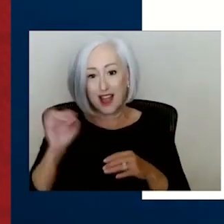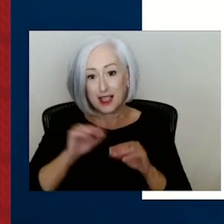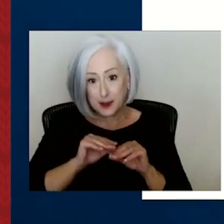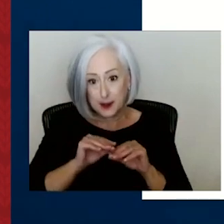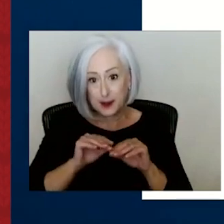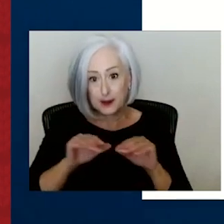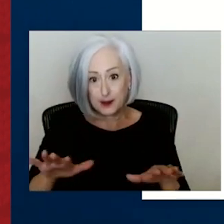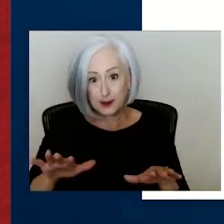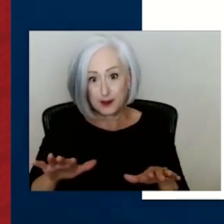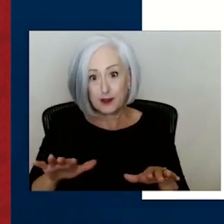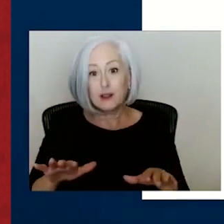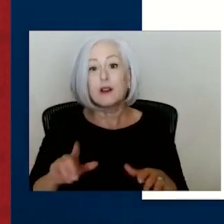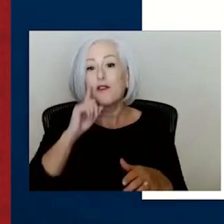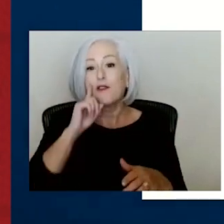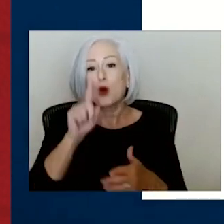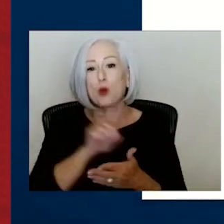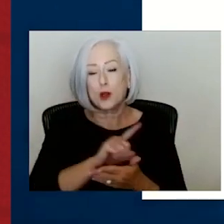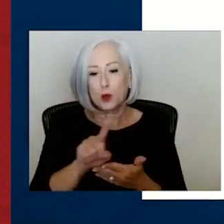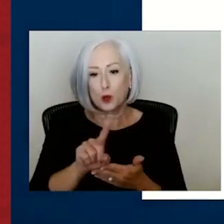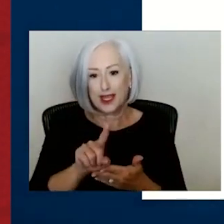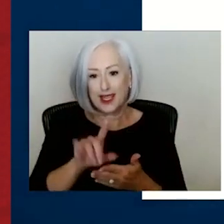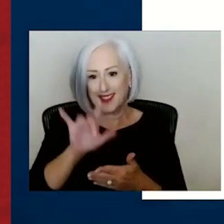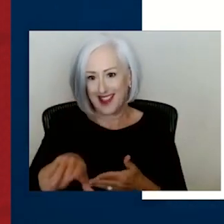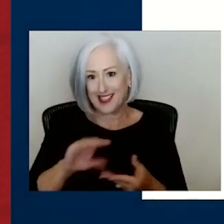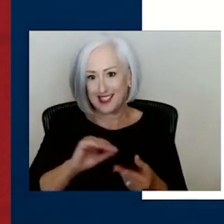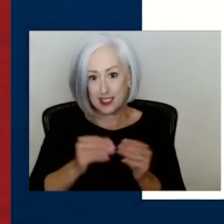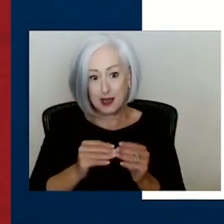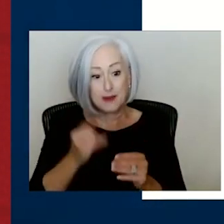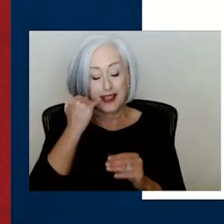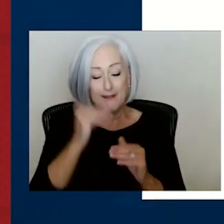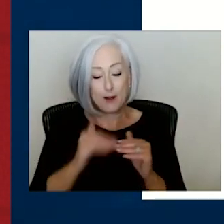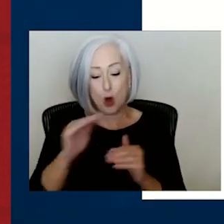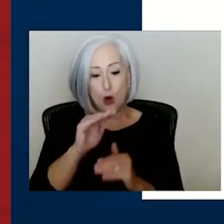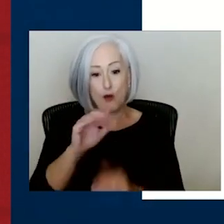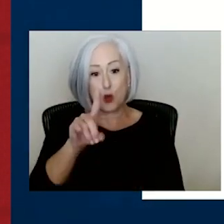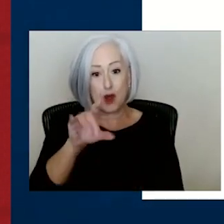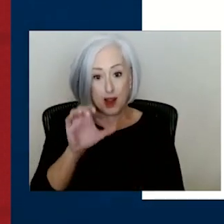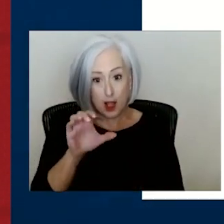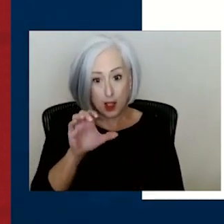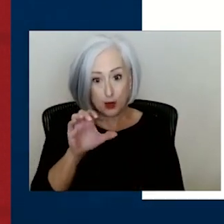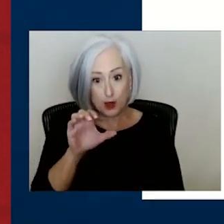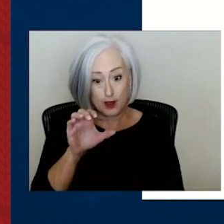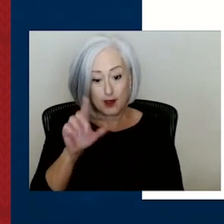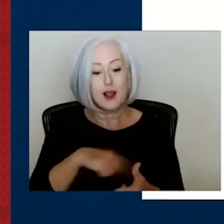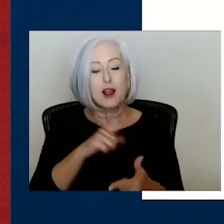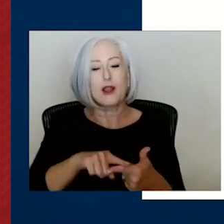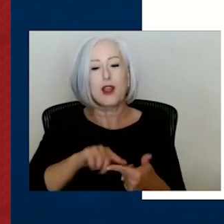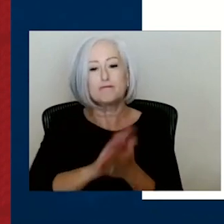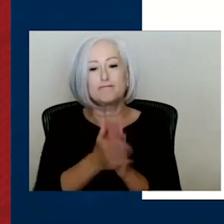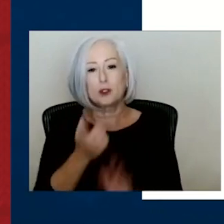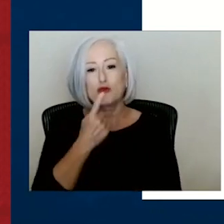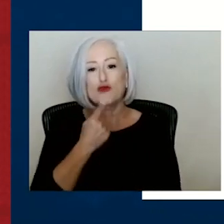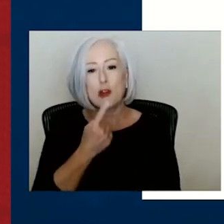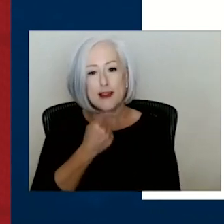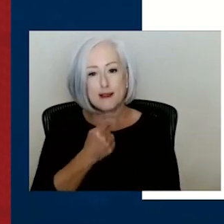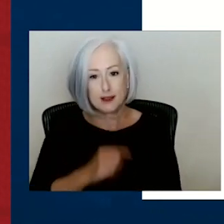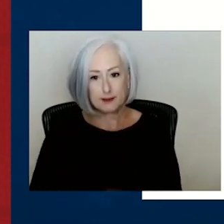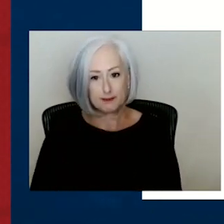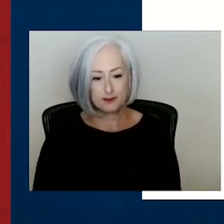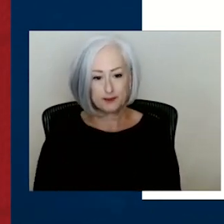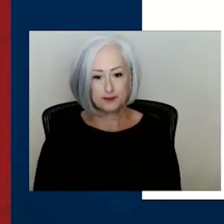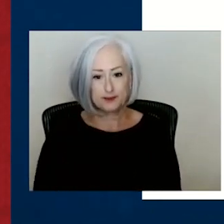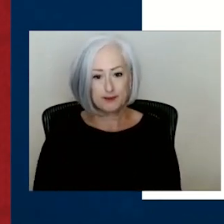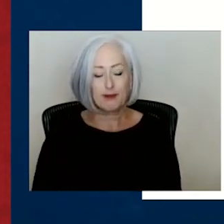a week. So that's the number you're looking at. If you're more than 100, it goes to red. So this is what was being